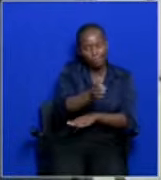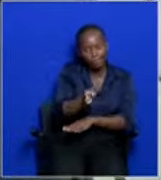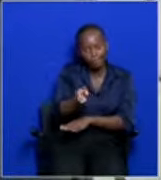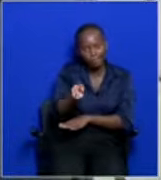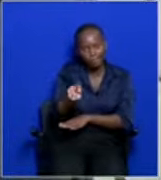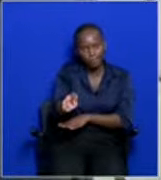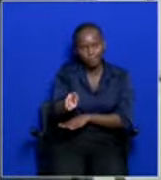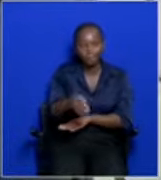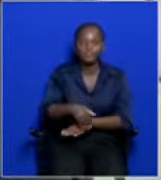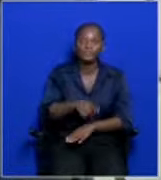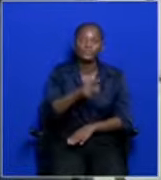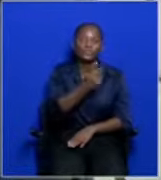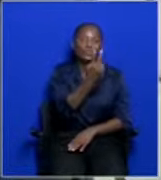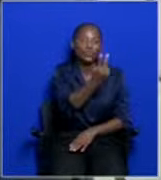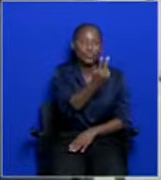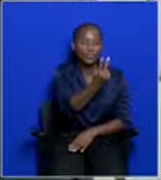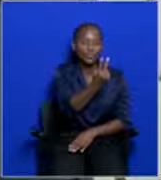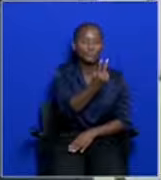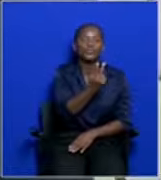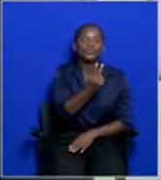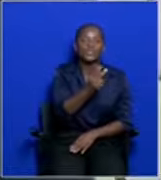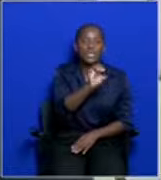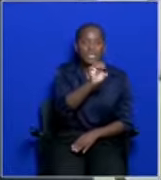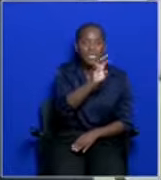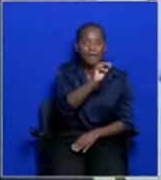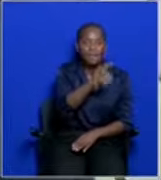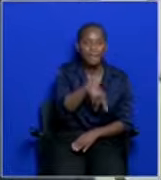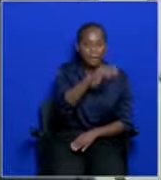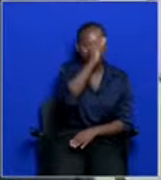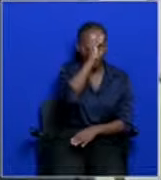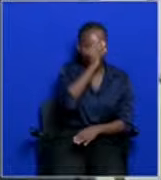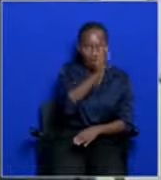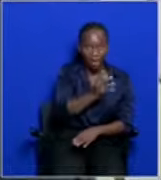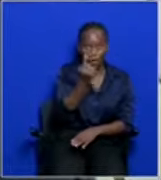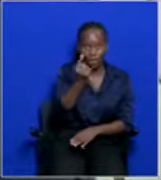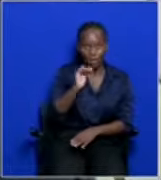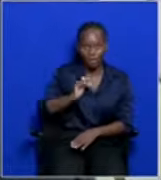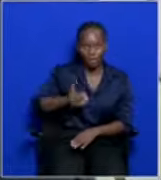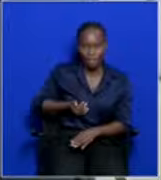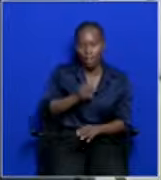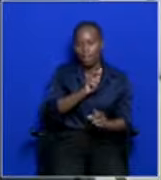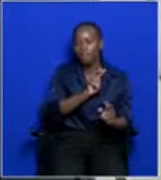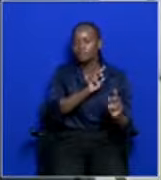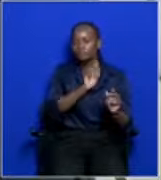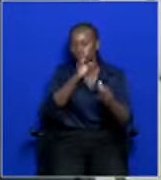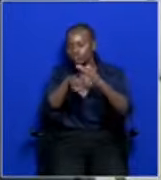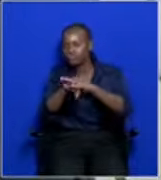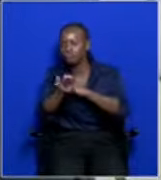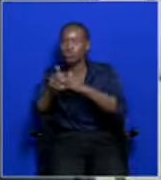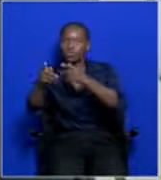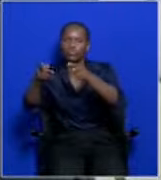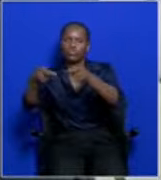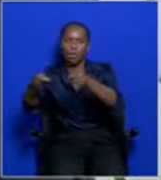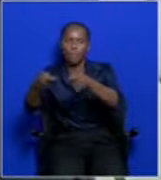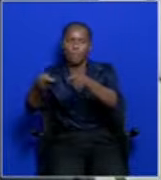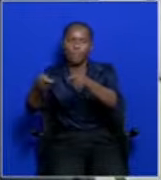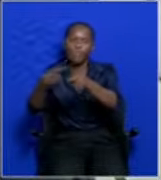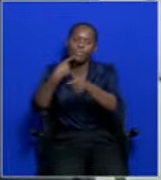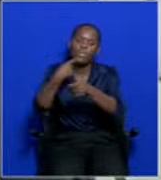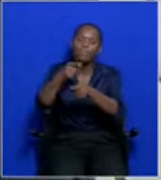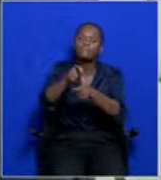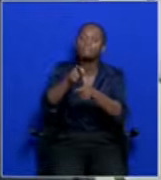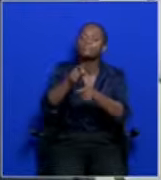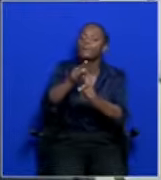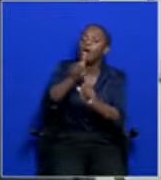female EMPD officer arrived at the shop. The officers asked the complainant about his employer's whereabouts, and he